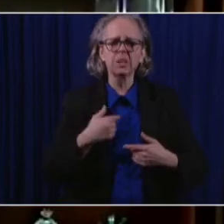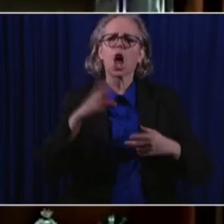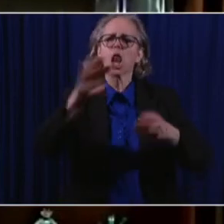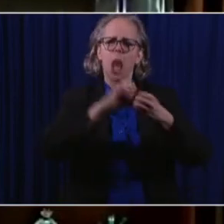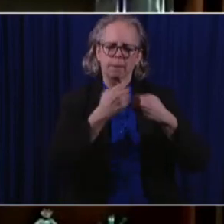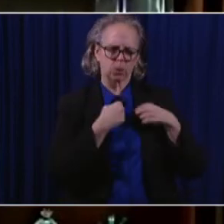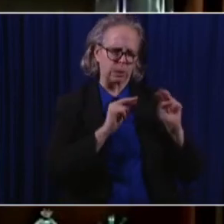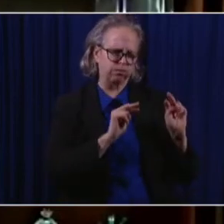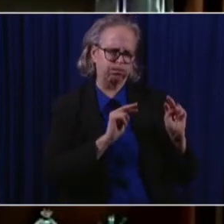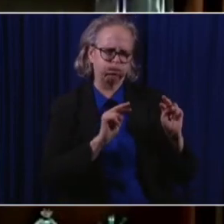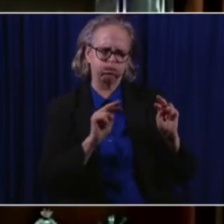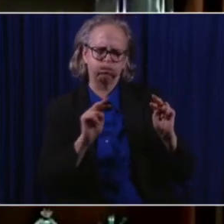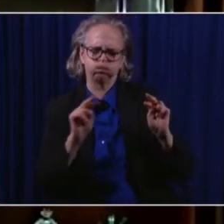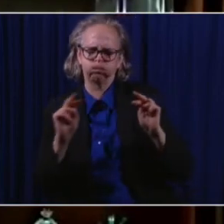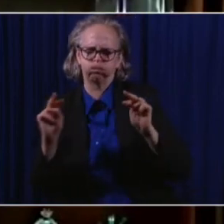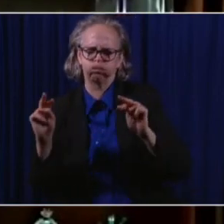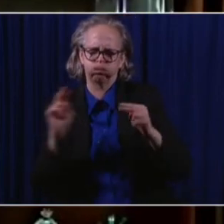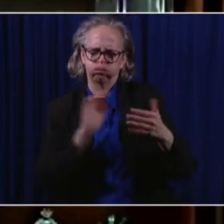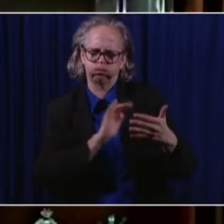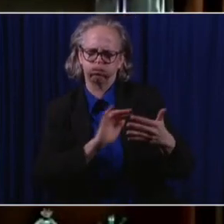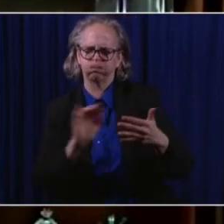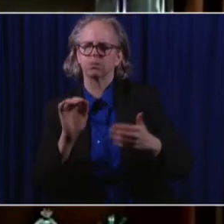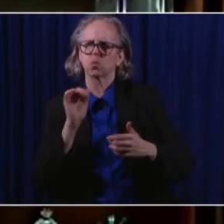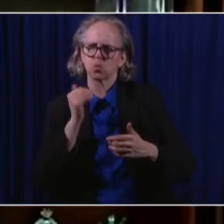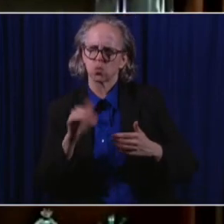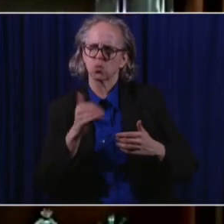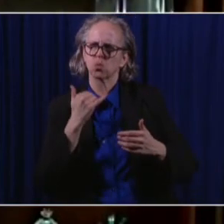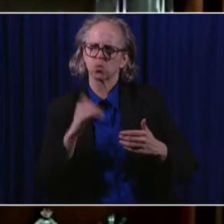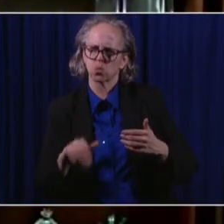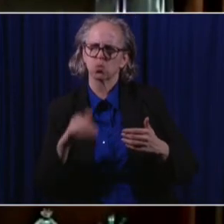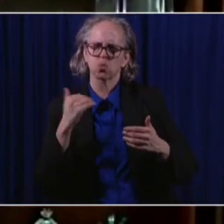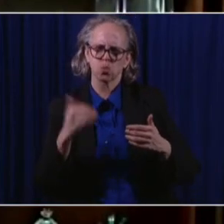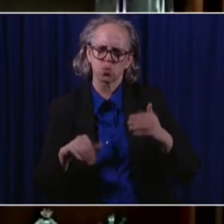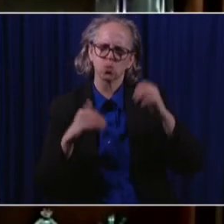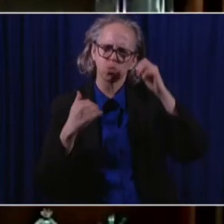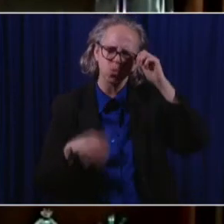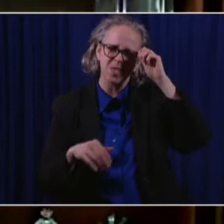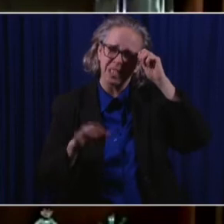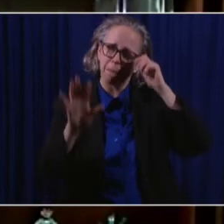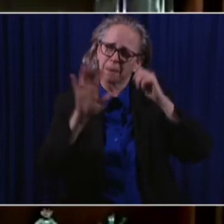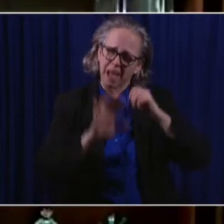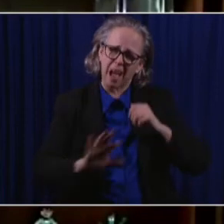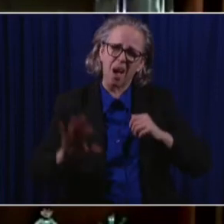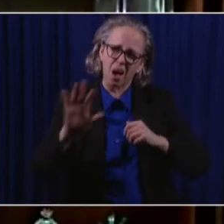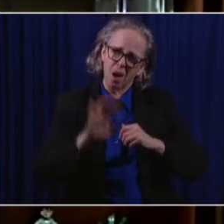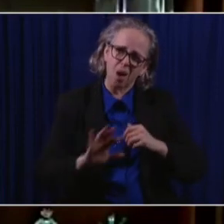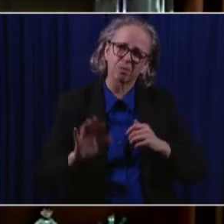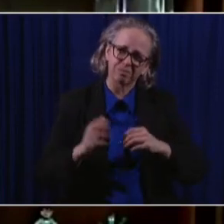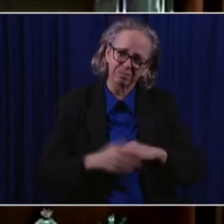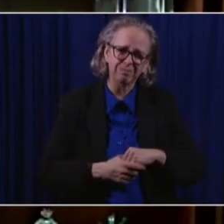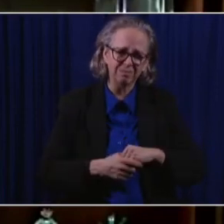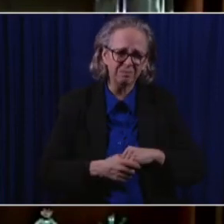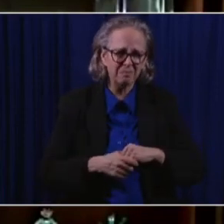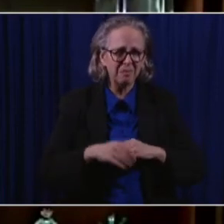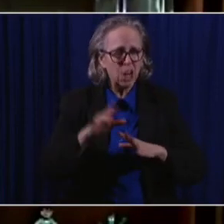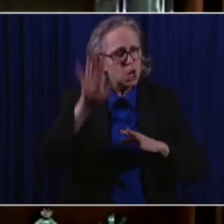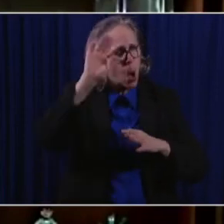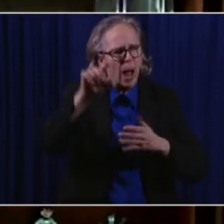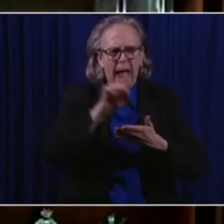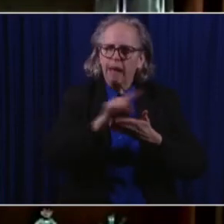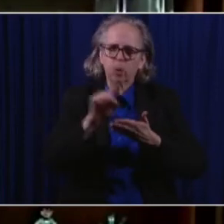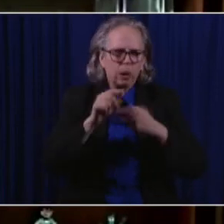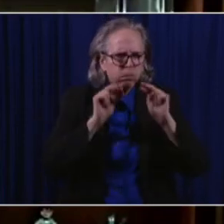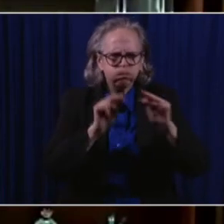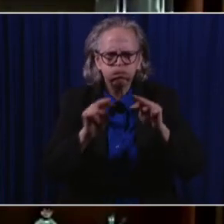is that it really is we're seeing about a 25% increase in terms of week over week. So I think you could